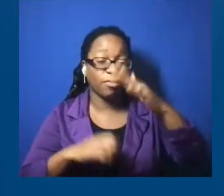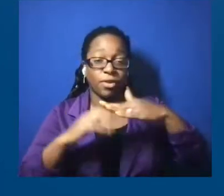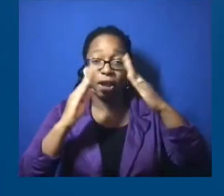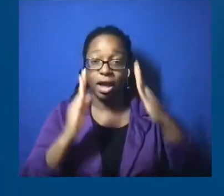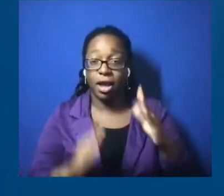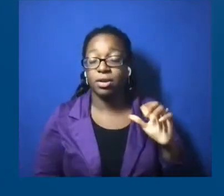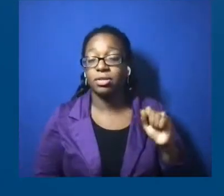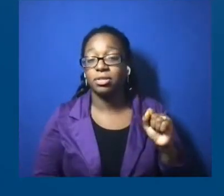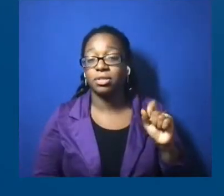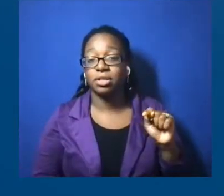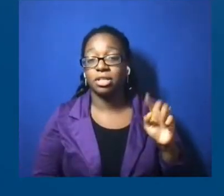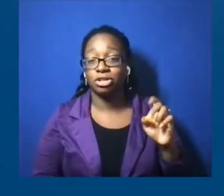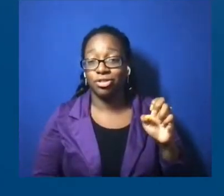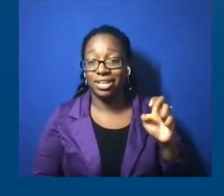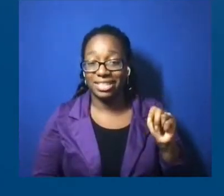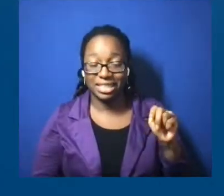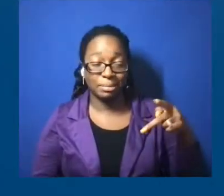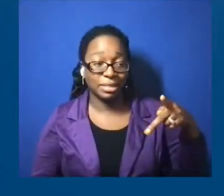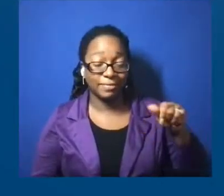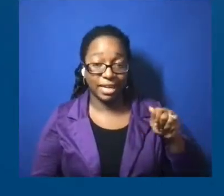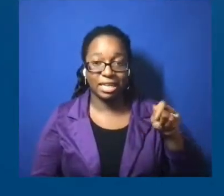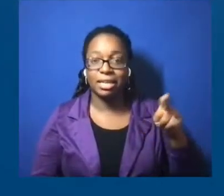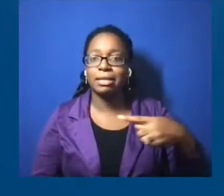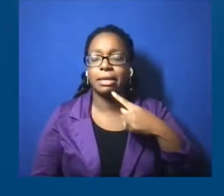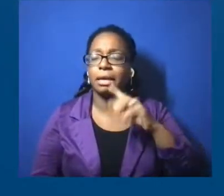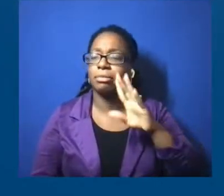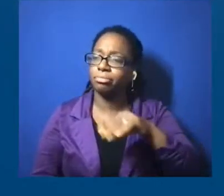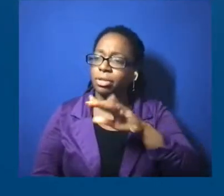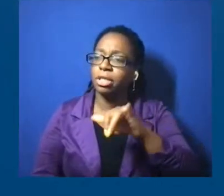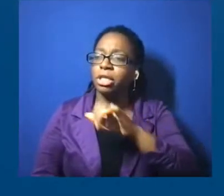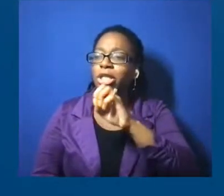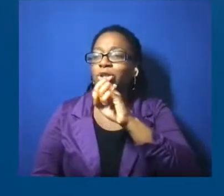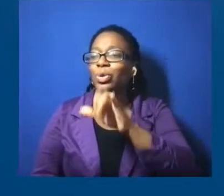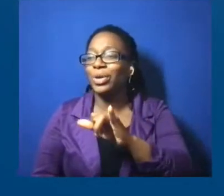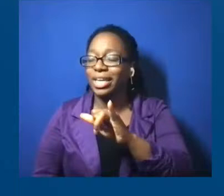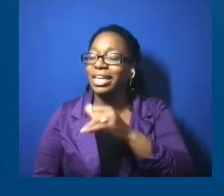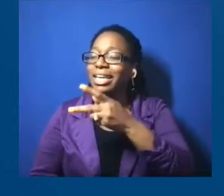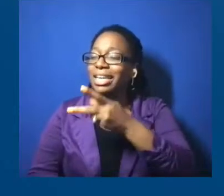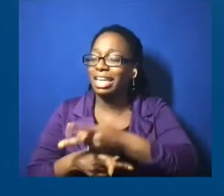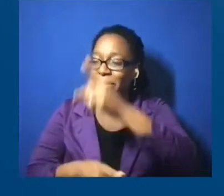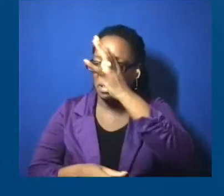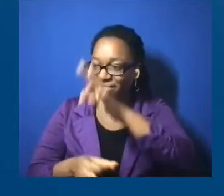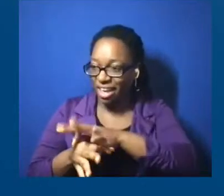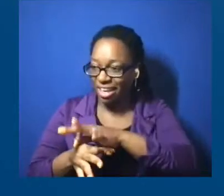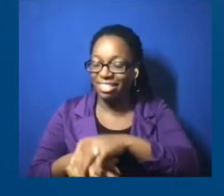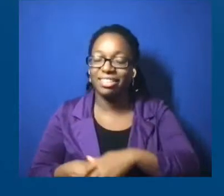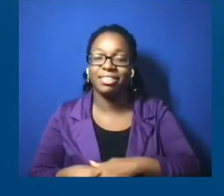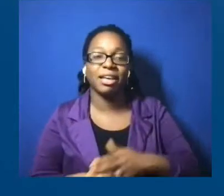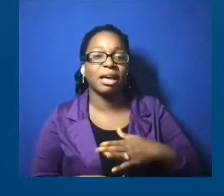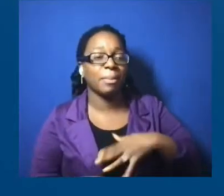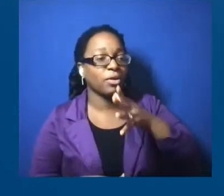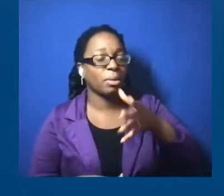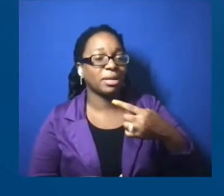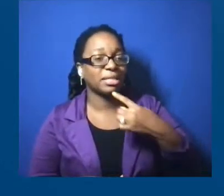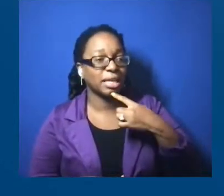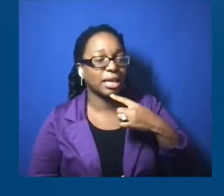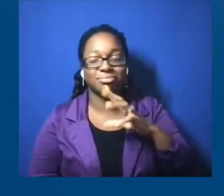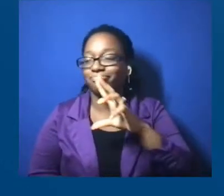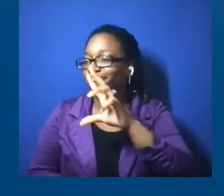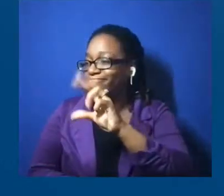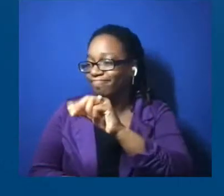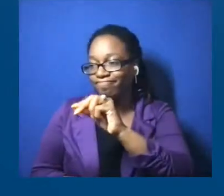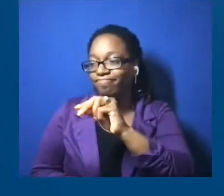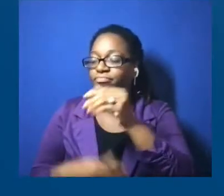yell, "Joey, keep the faith." And another voice would come out of the house. My grandma said, "No, Joey, spread it.